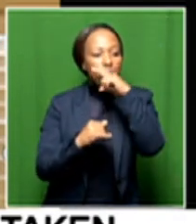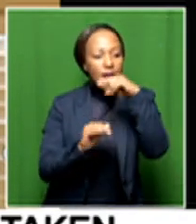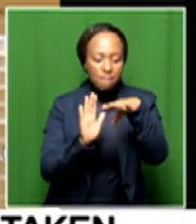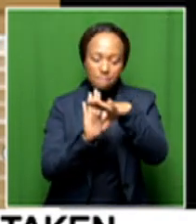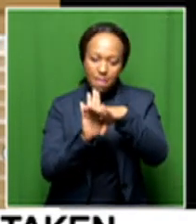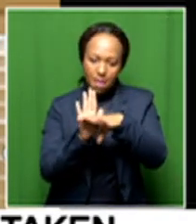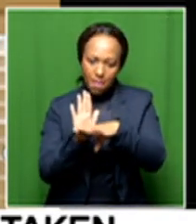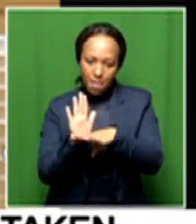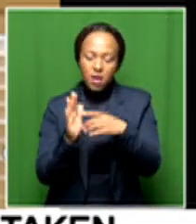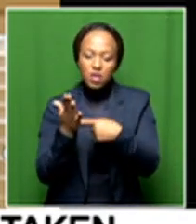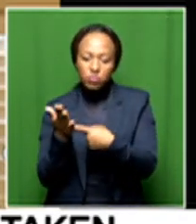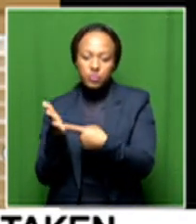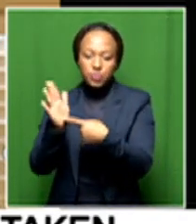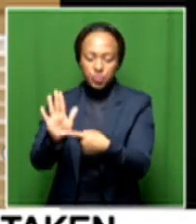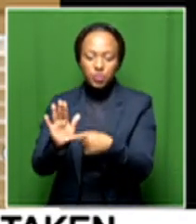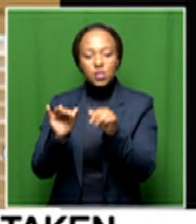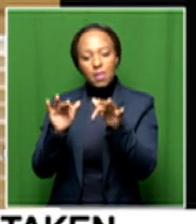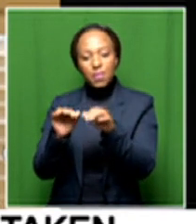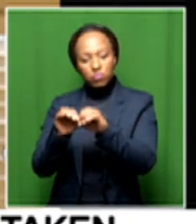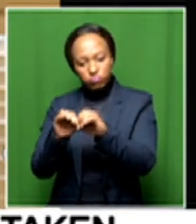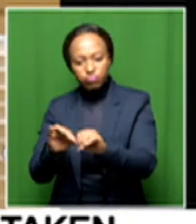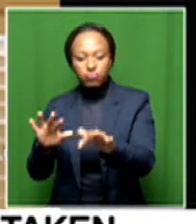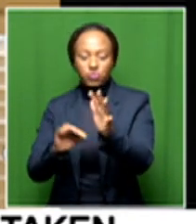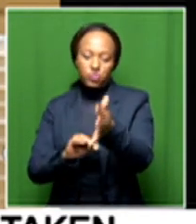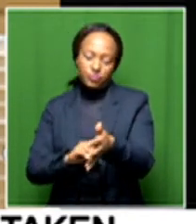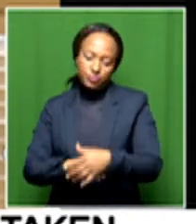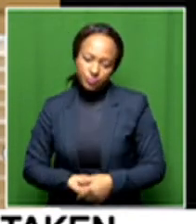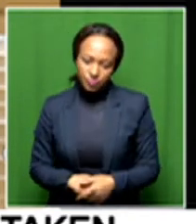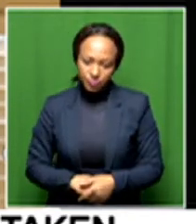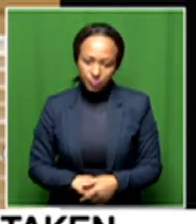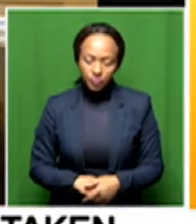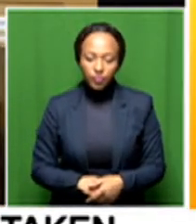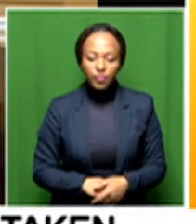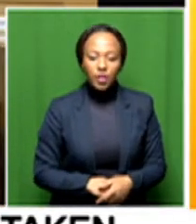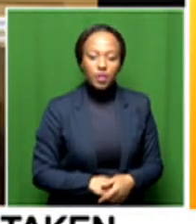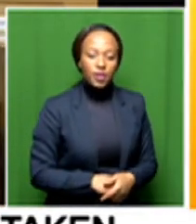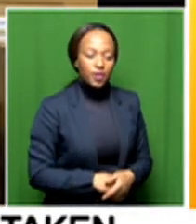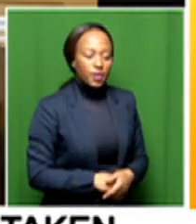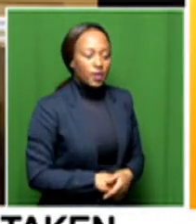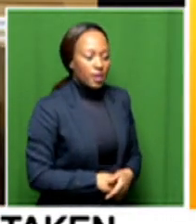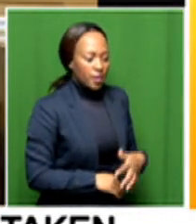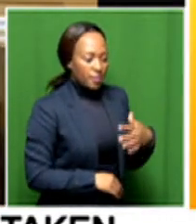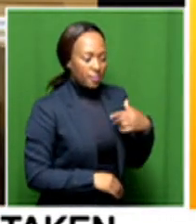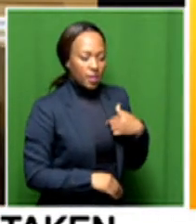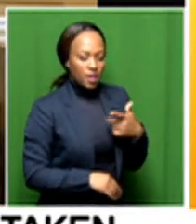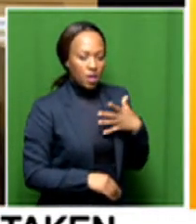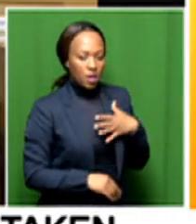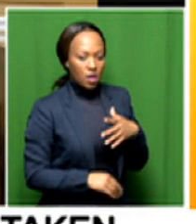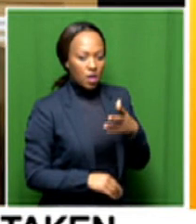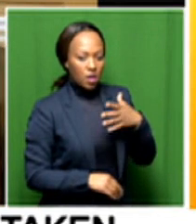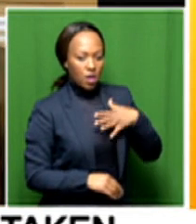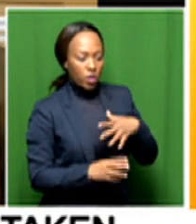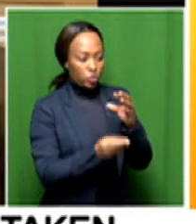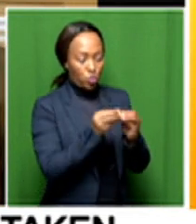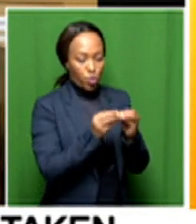and also relate in terms of now those who are kind of conflicted. Yeah. I just have to just correct you on one word